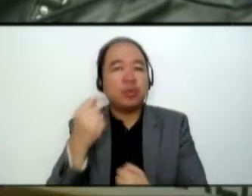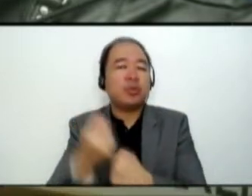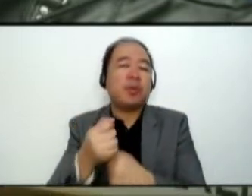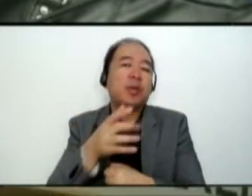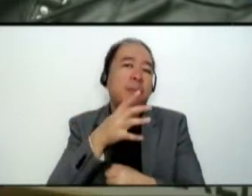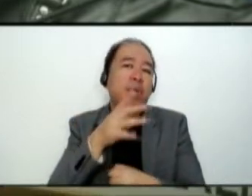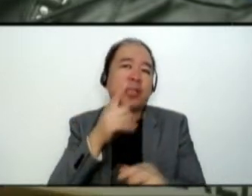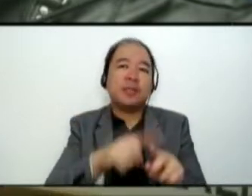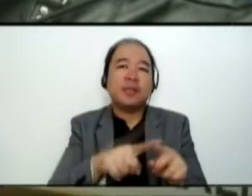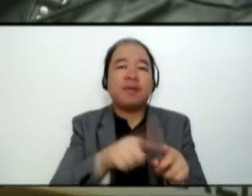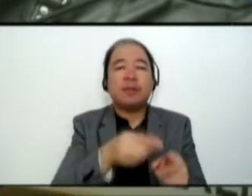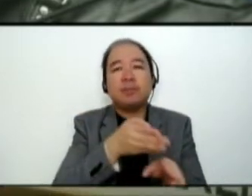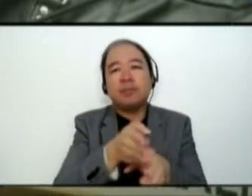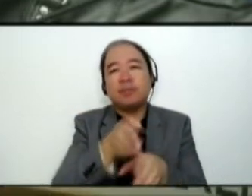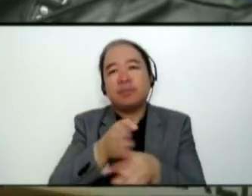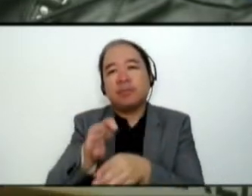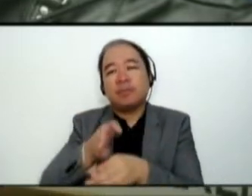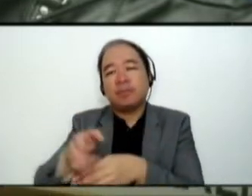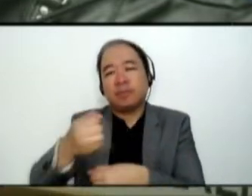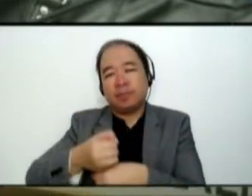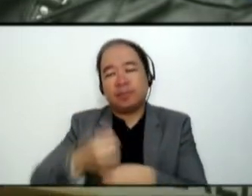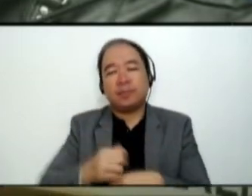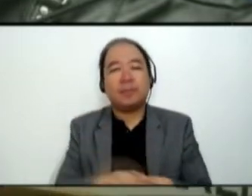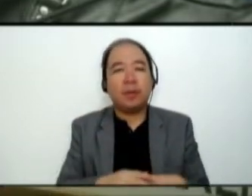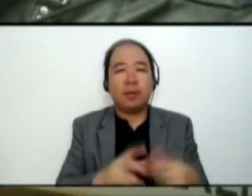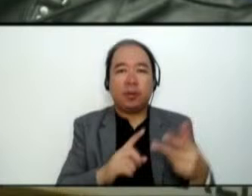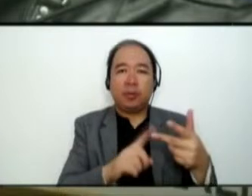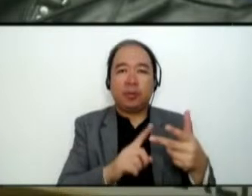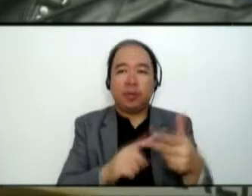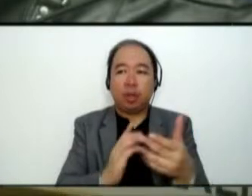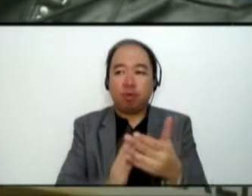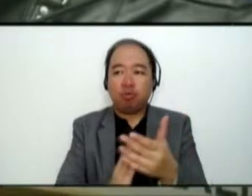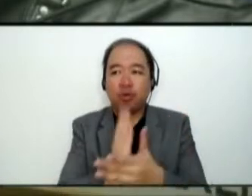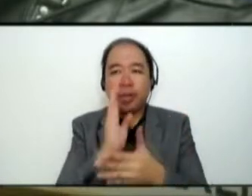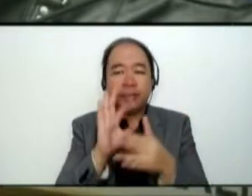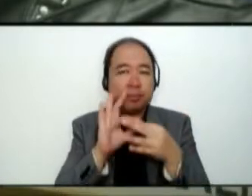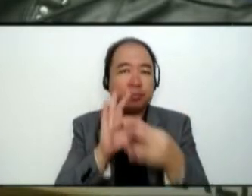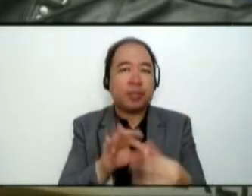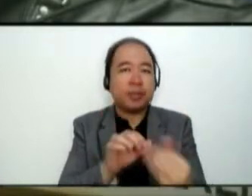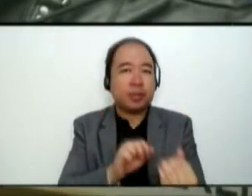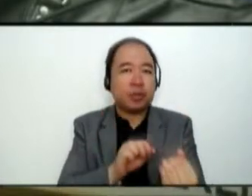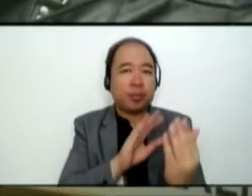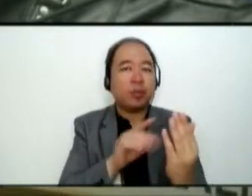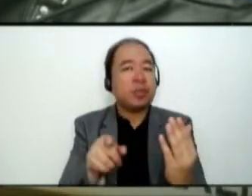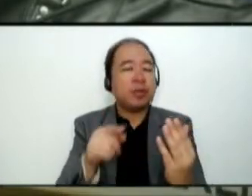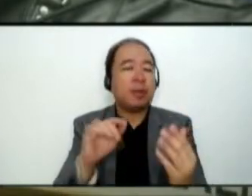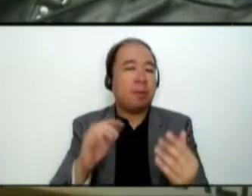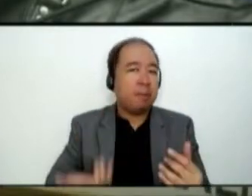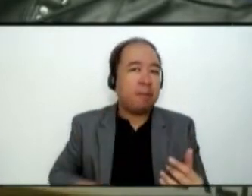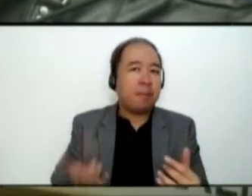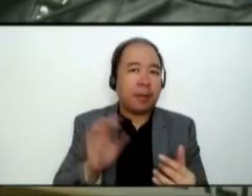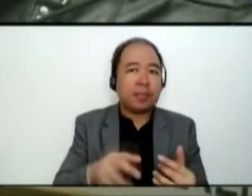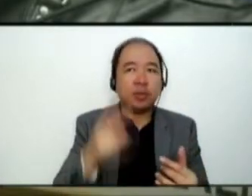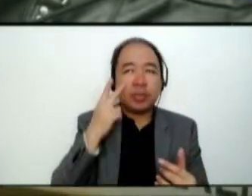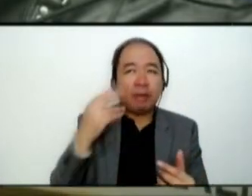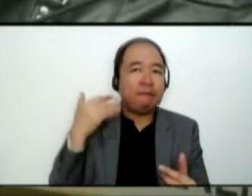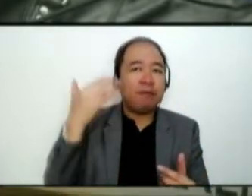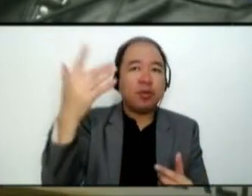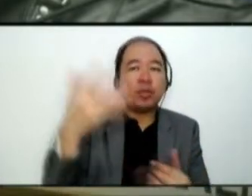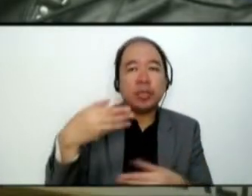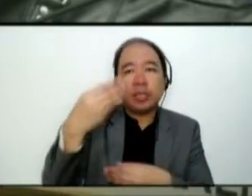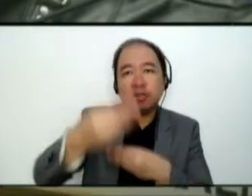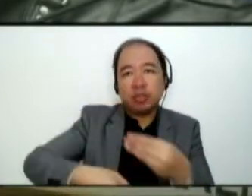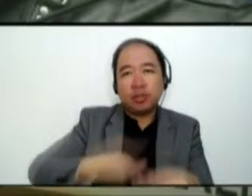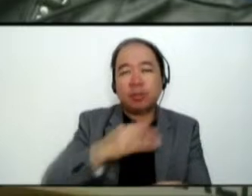a rights-based approach. Bangladesh welcomes the adoption of the Declaration on Future Generations and its underlying spirit